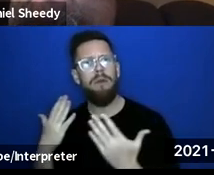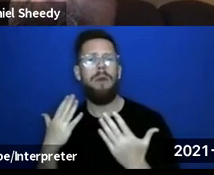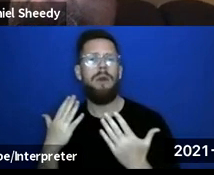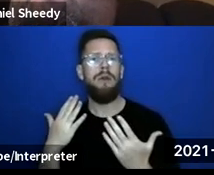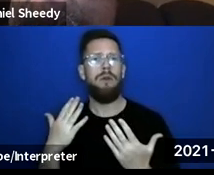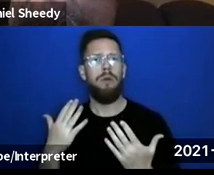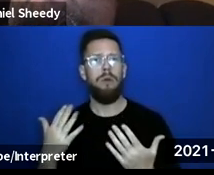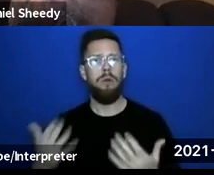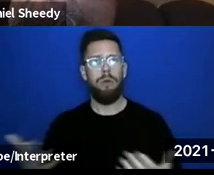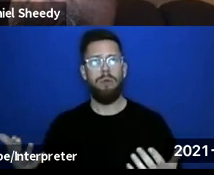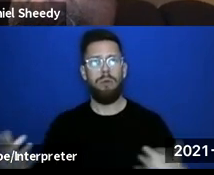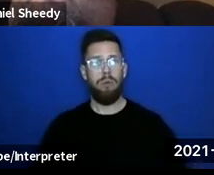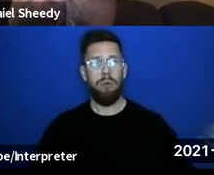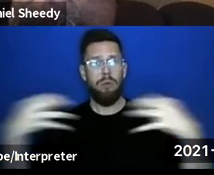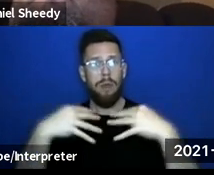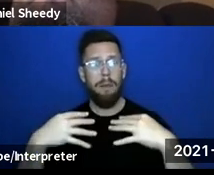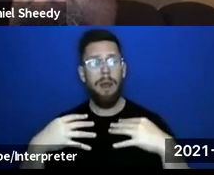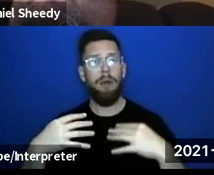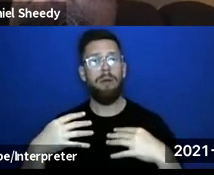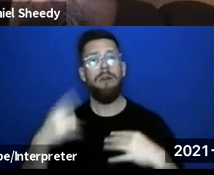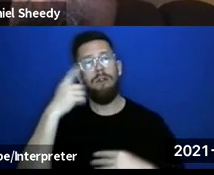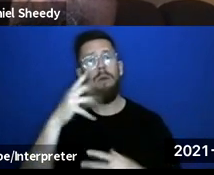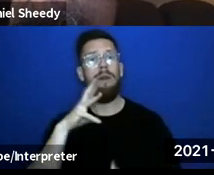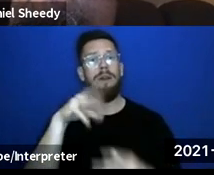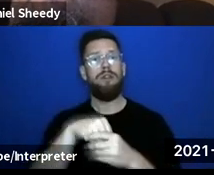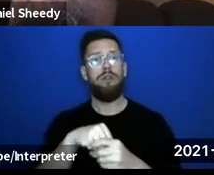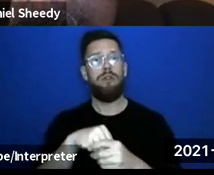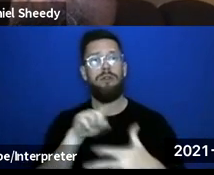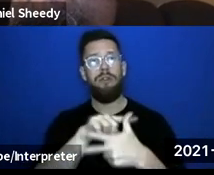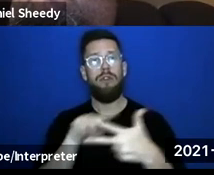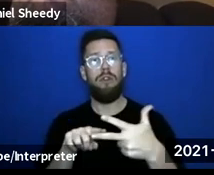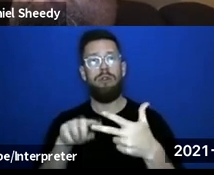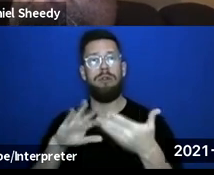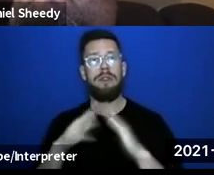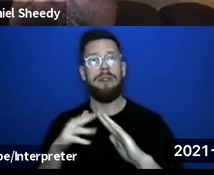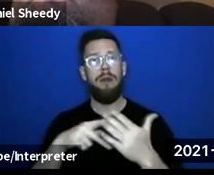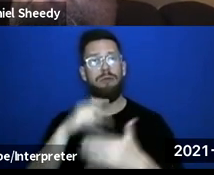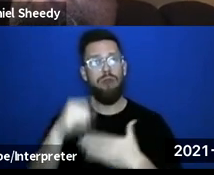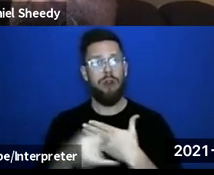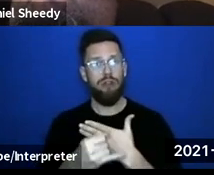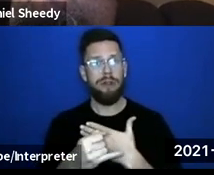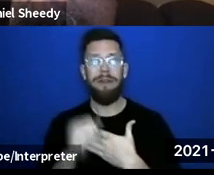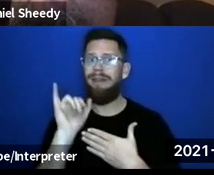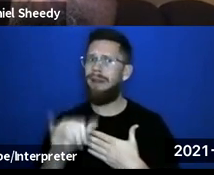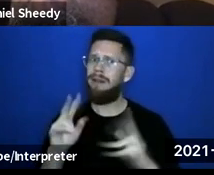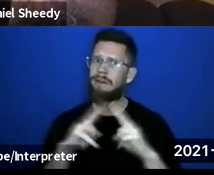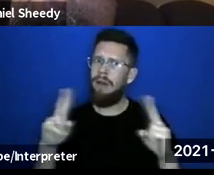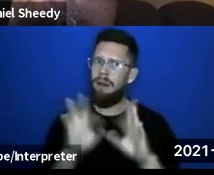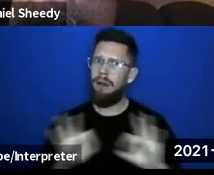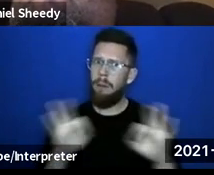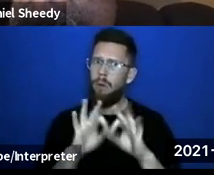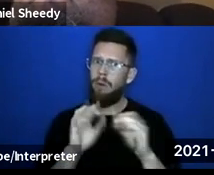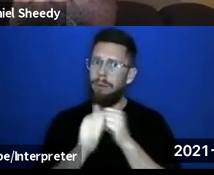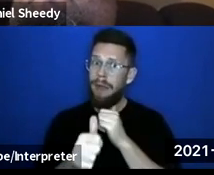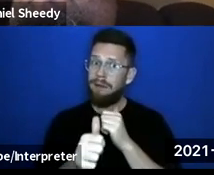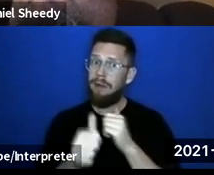who came out and voted in favor of the debt exclusion for the three town projects that we're doing as one. It was super important to get that passed. It was a